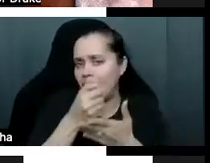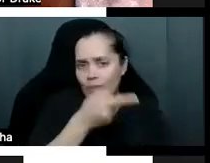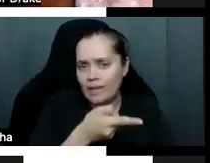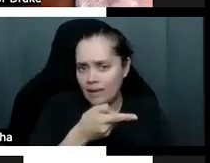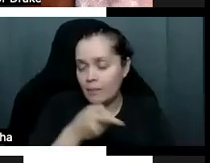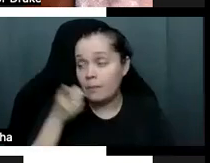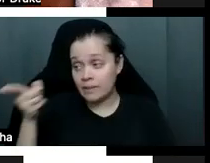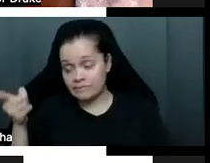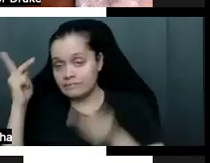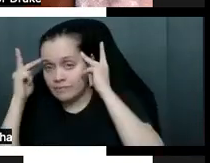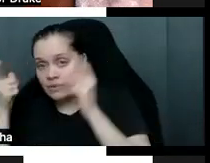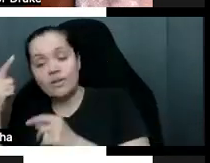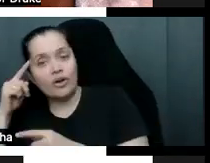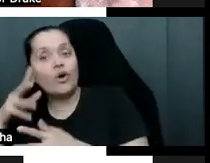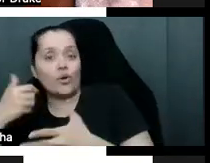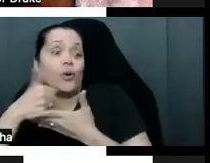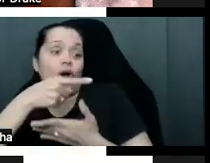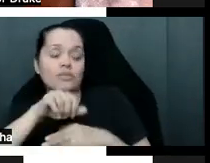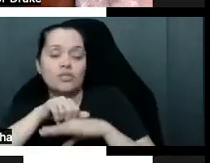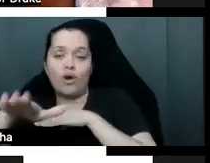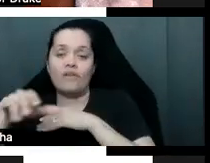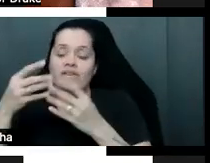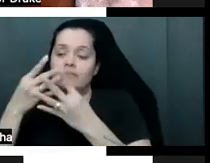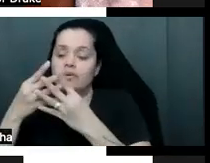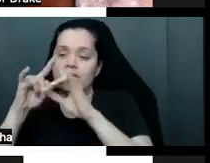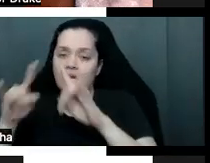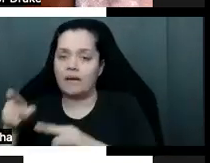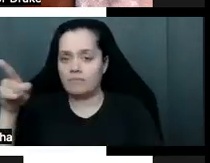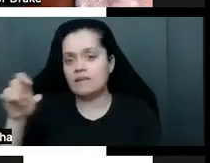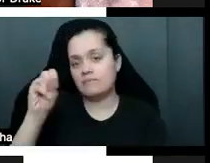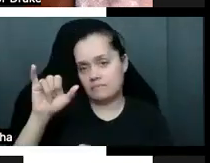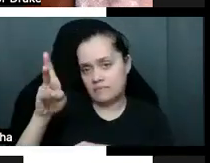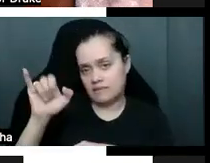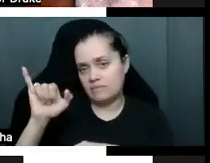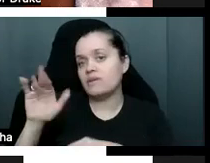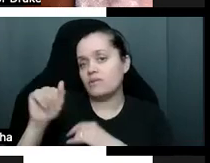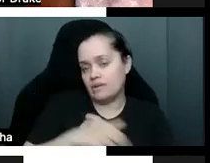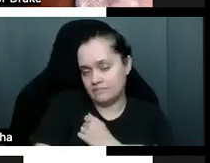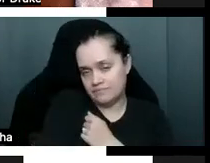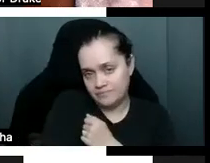So you're off and sent to prison camp.